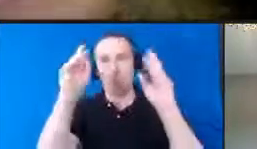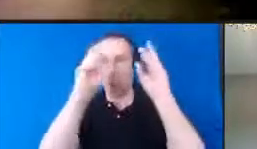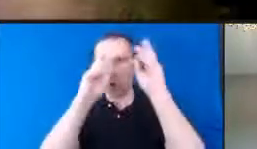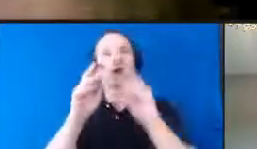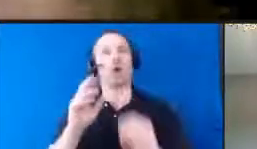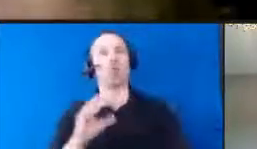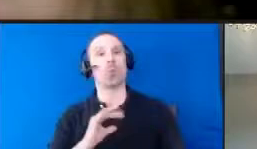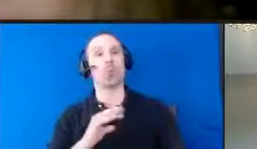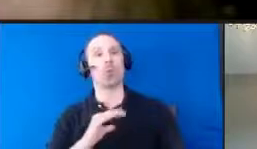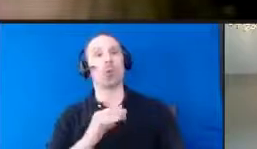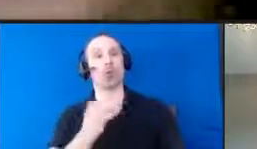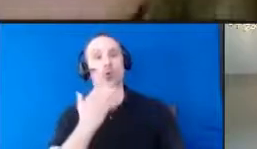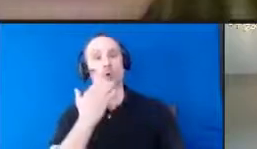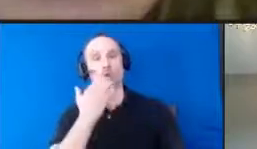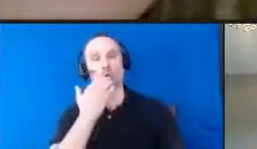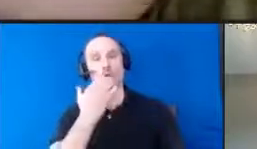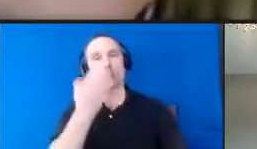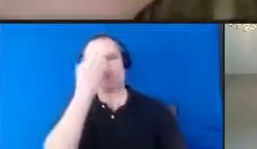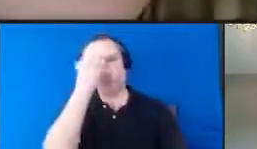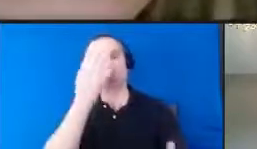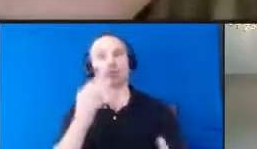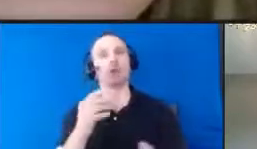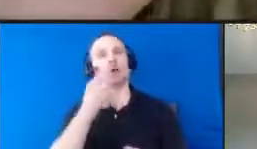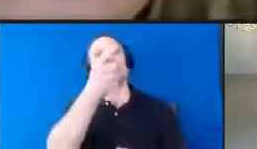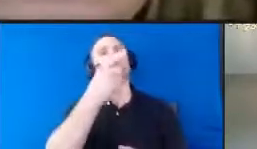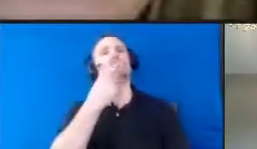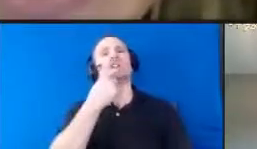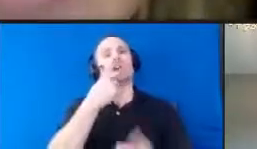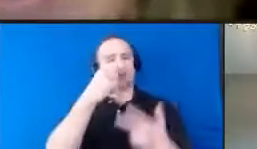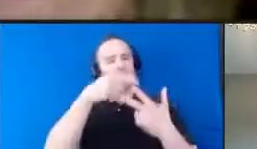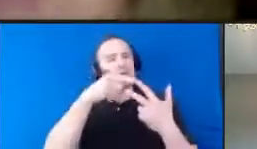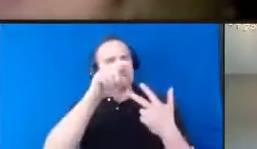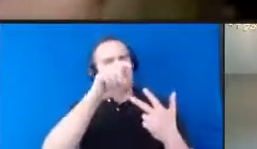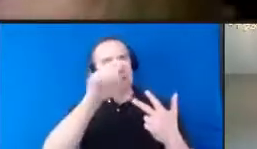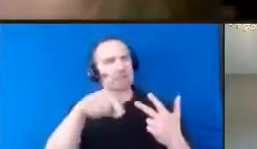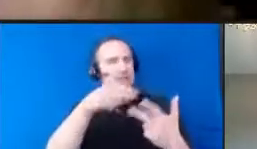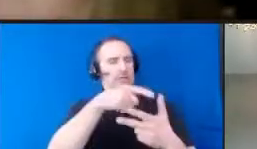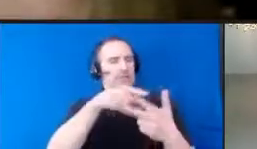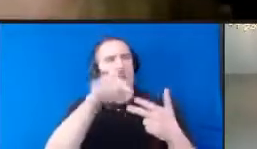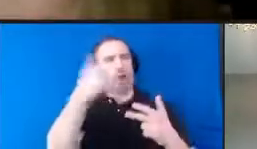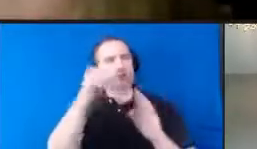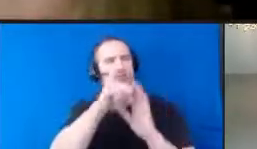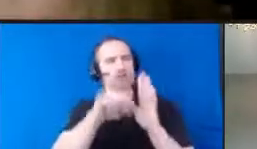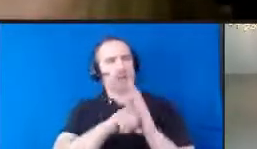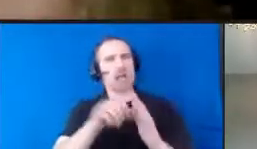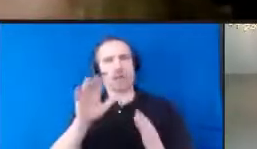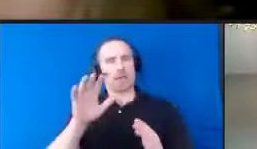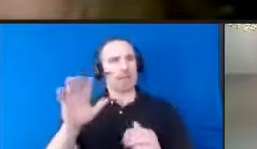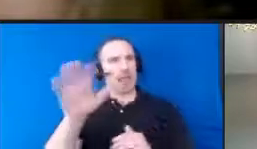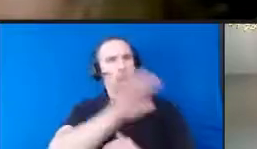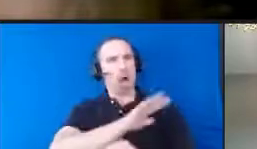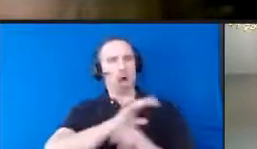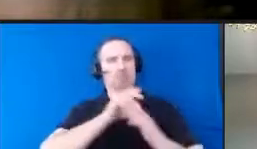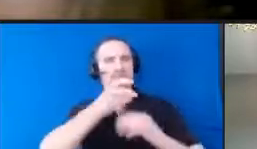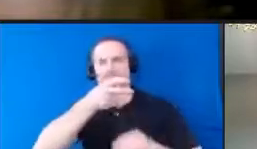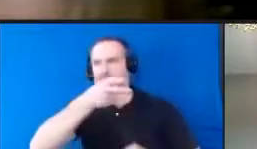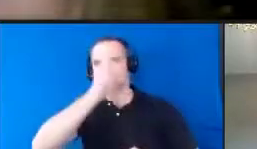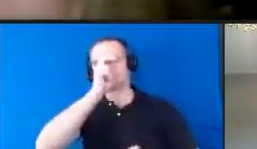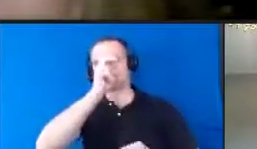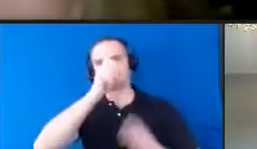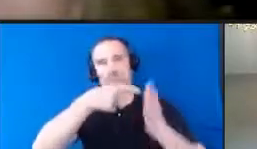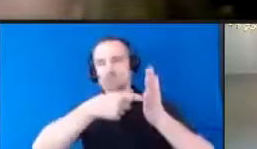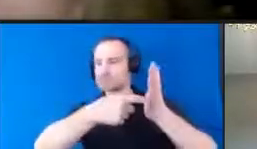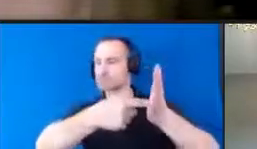this. You talked about Texas and some other states that are lifting their mask mandate. Do